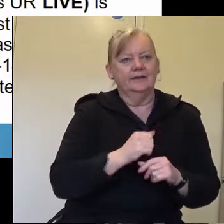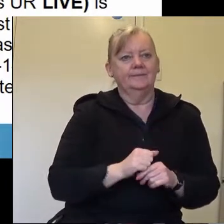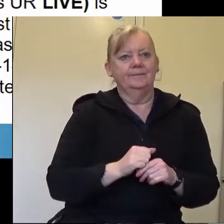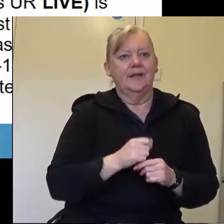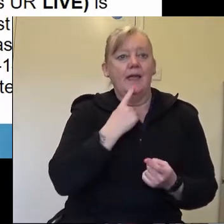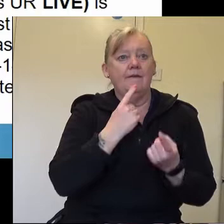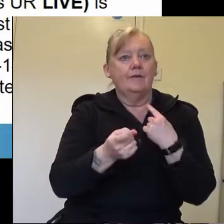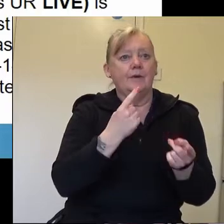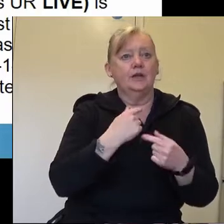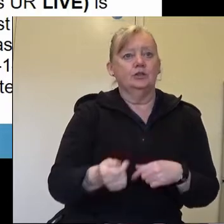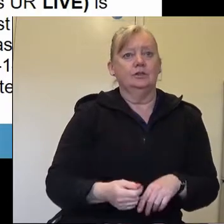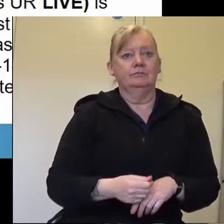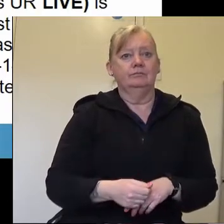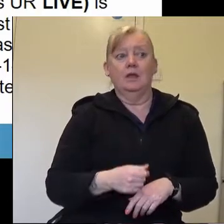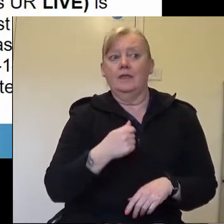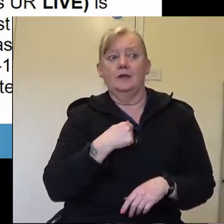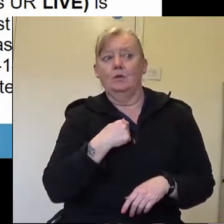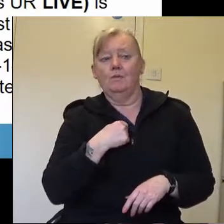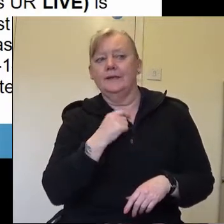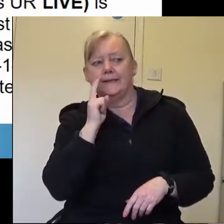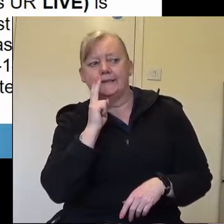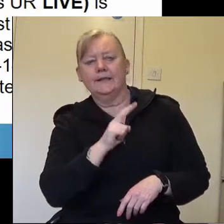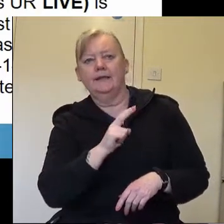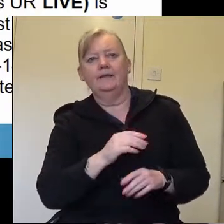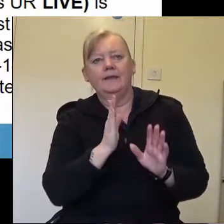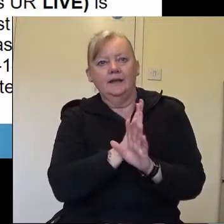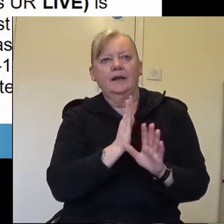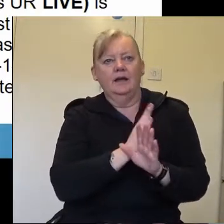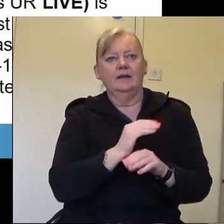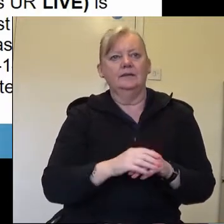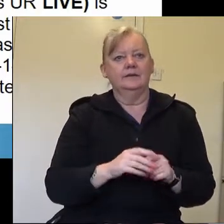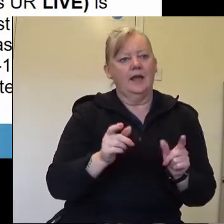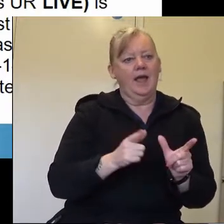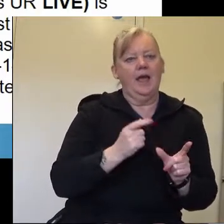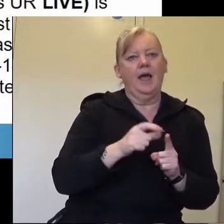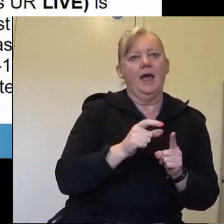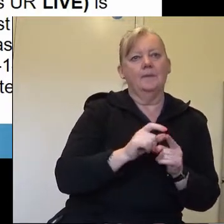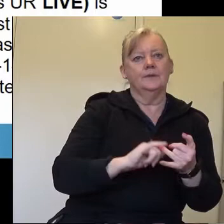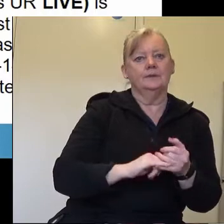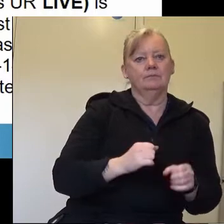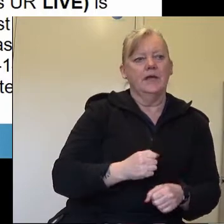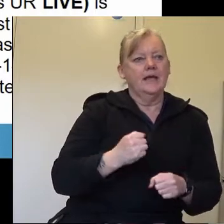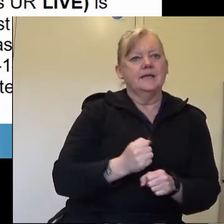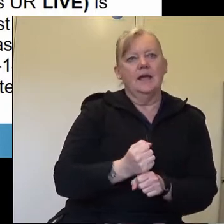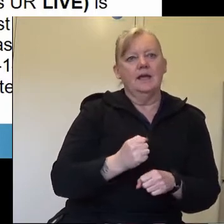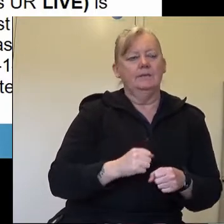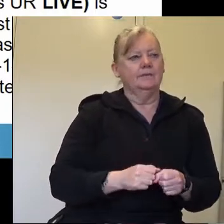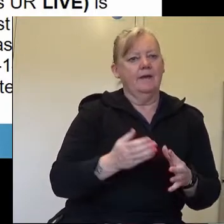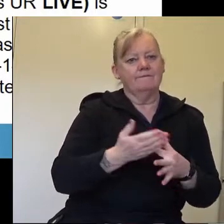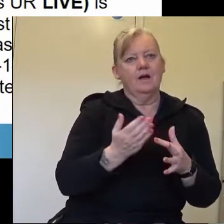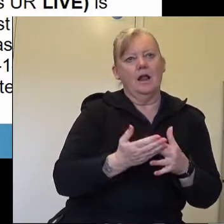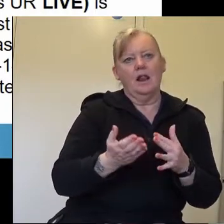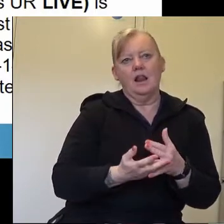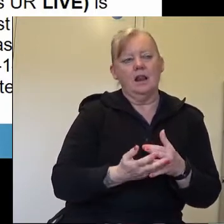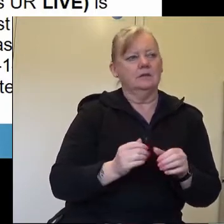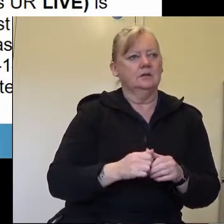hide what I don't want them to have behind it. So they can hide apps, they can hide games, they